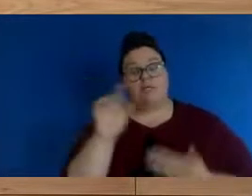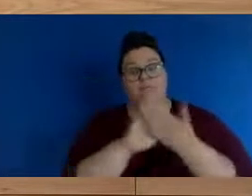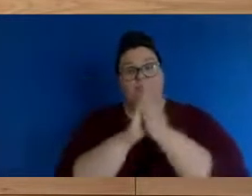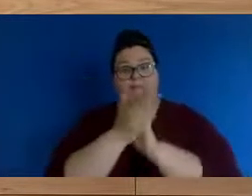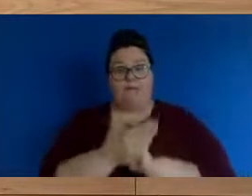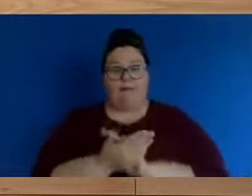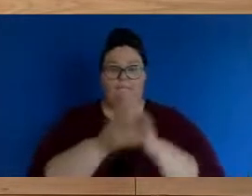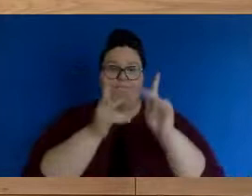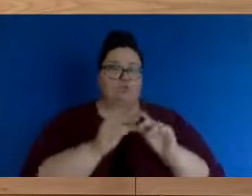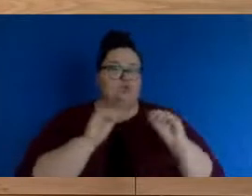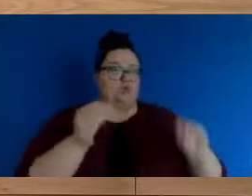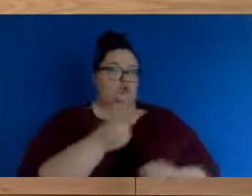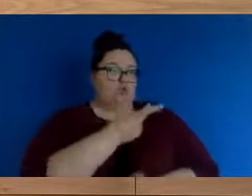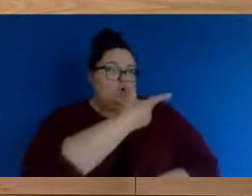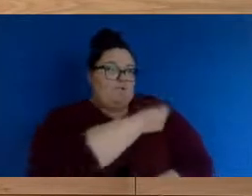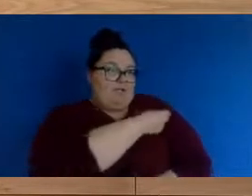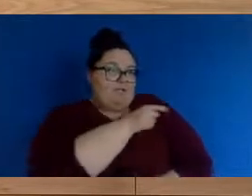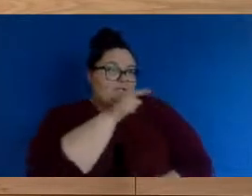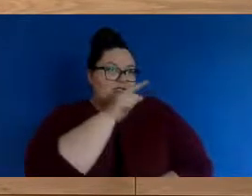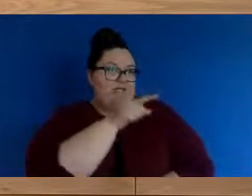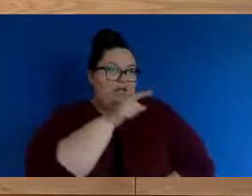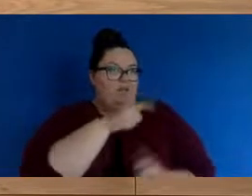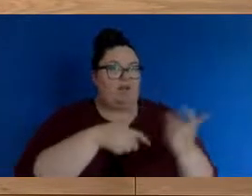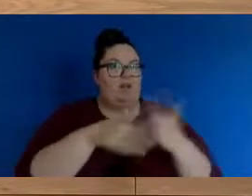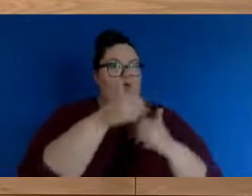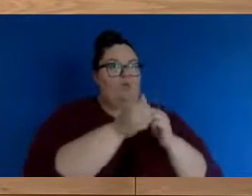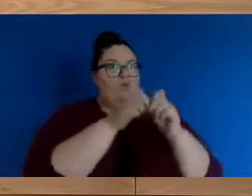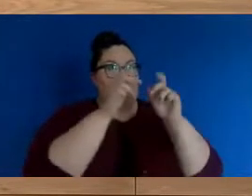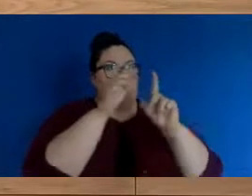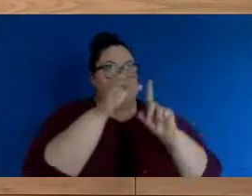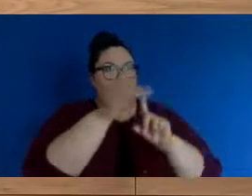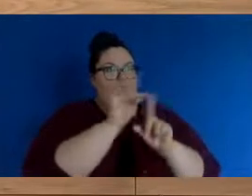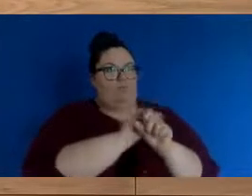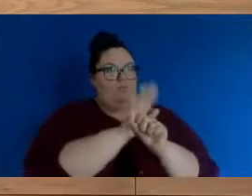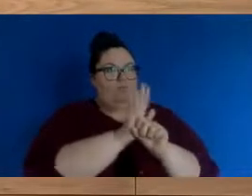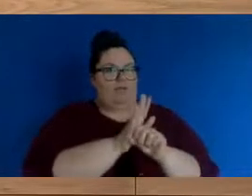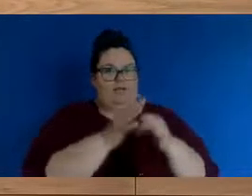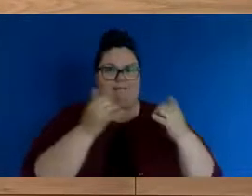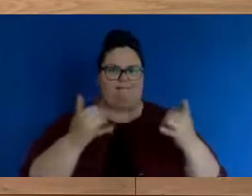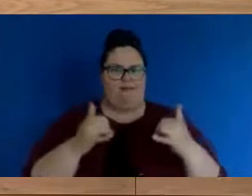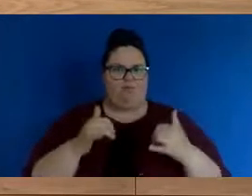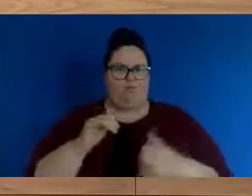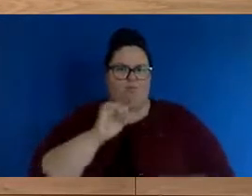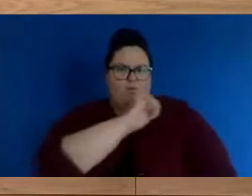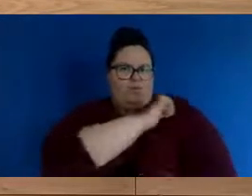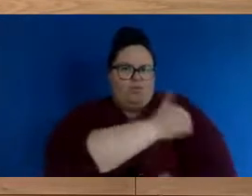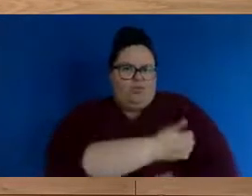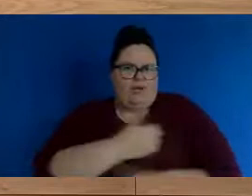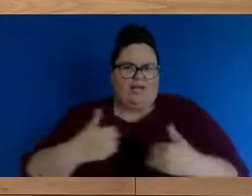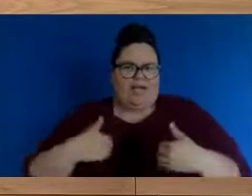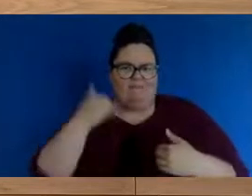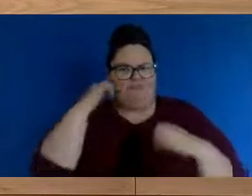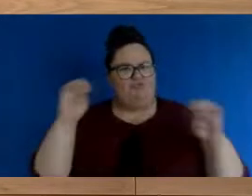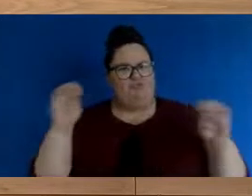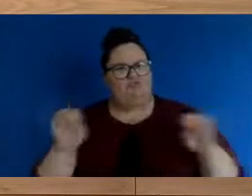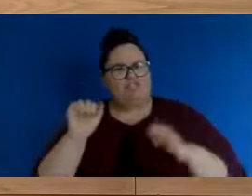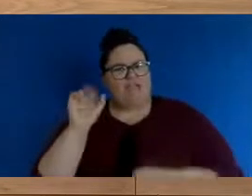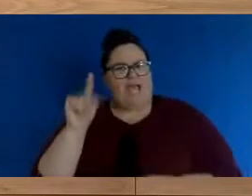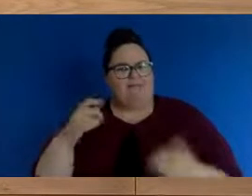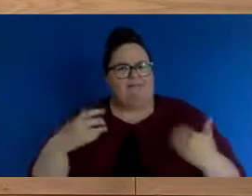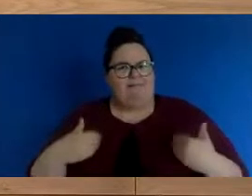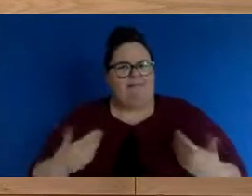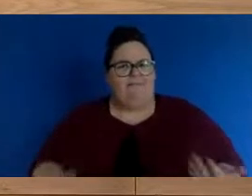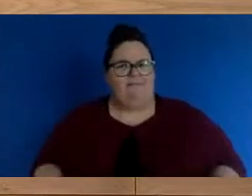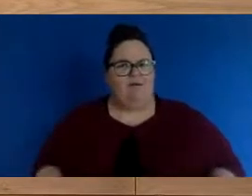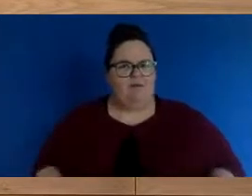I'm wondering what the authorities to ask people to isolate or to impose mask orders would be if the